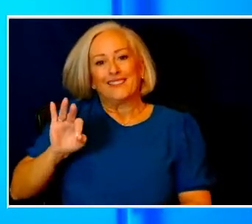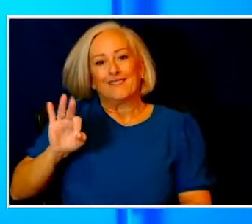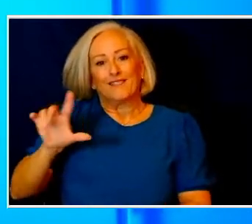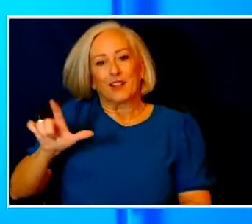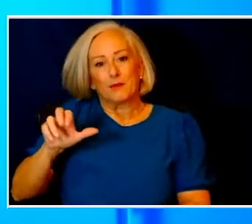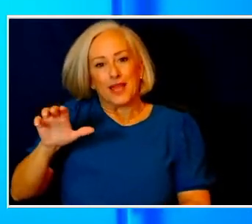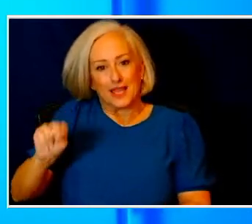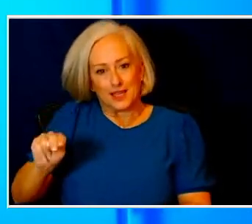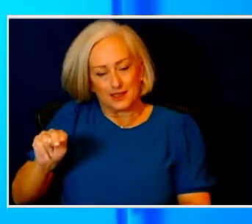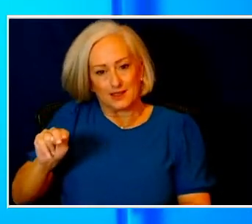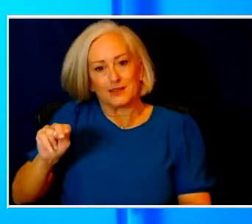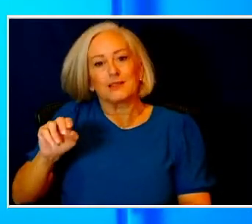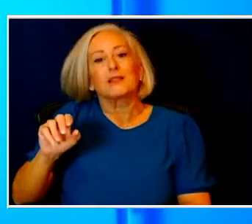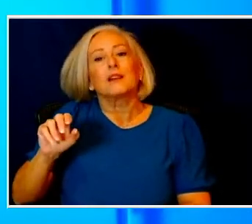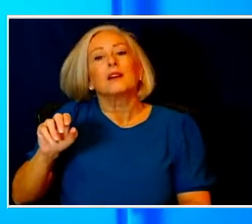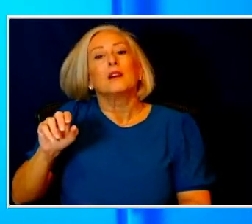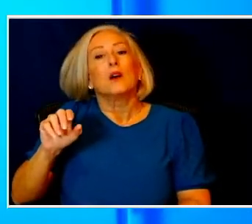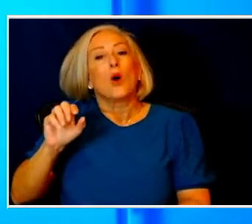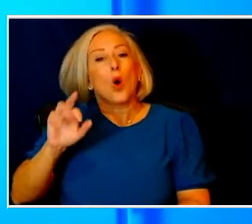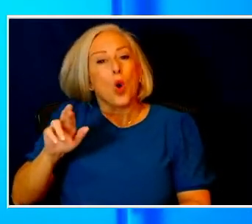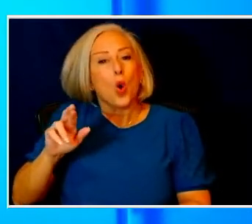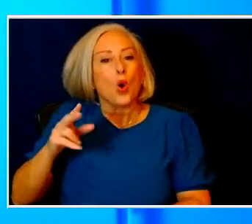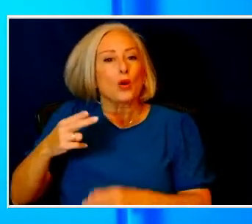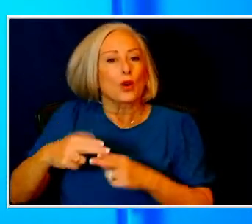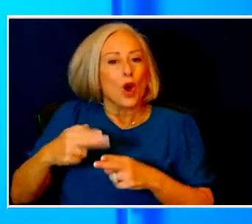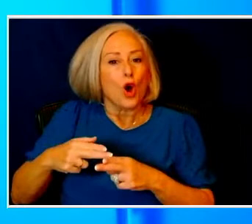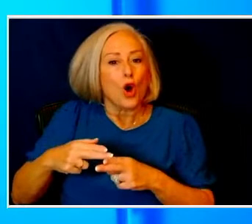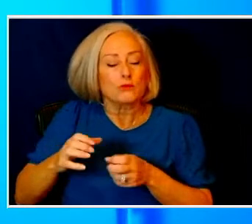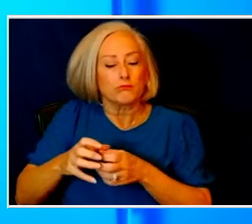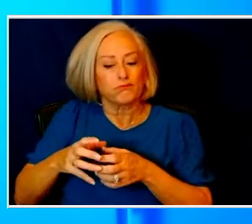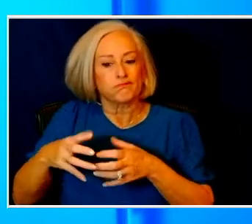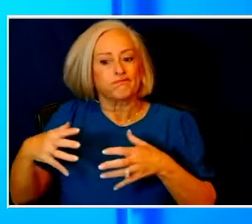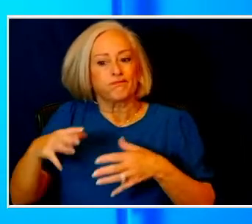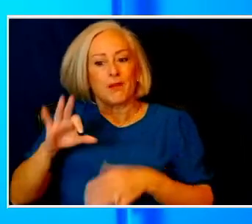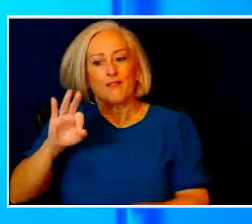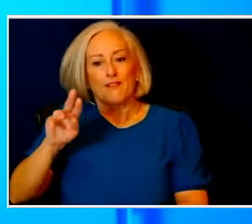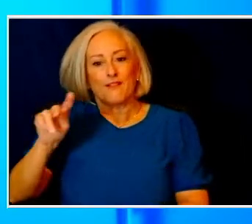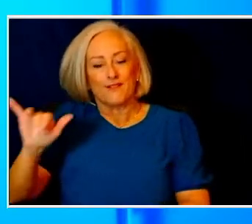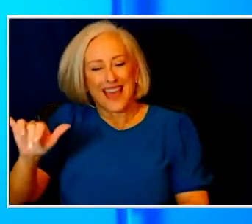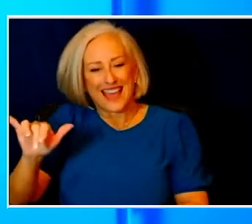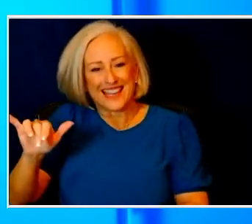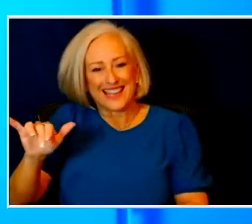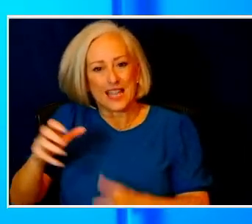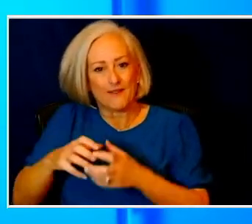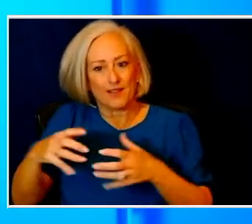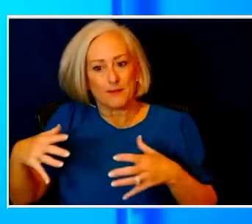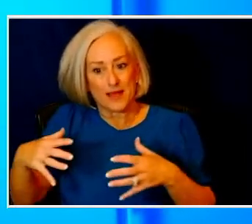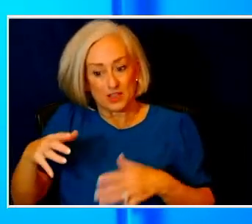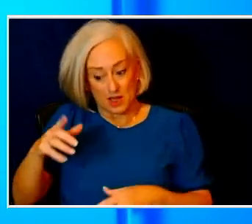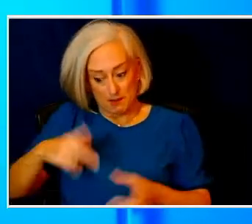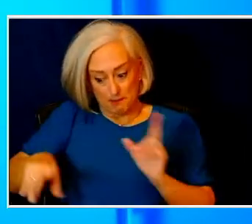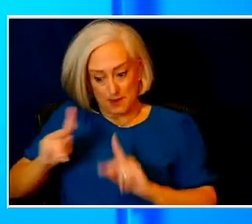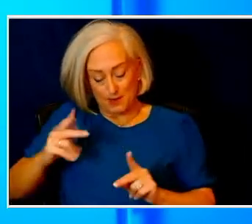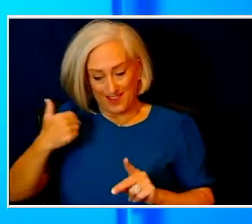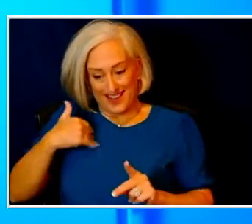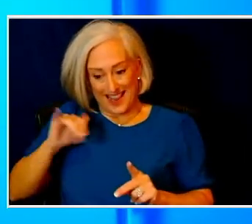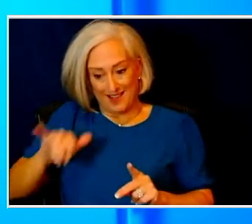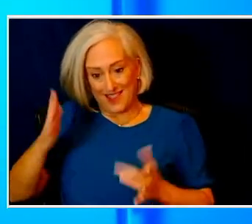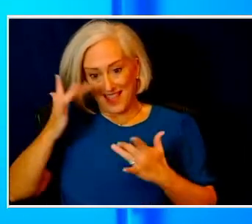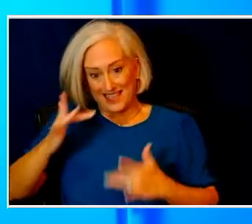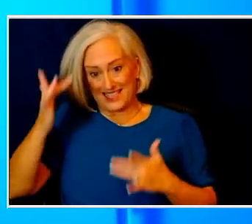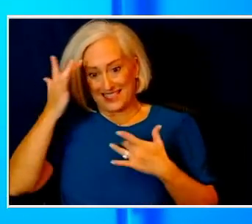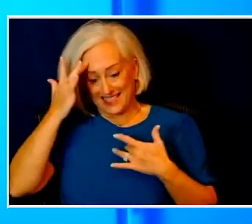steatohepatitis, or just fatty inflammation of the liver. And people who have this steatohepatitis have these cycles of injury